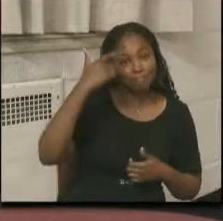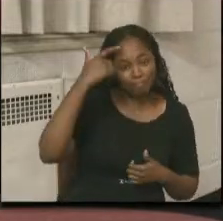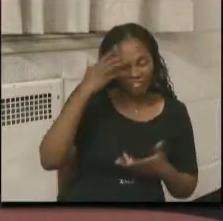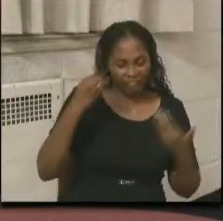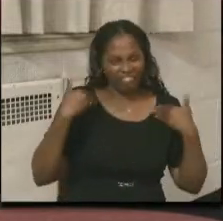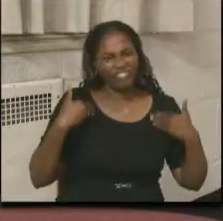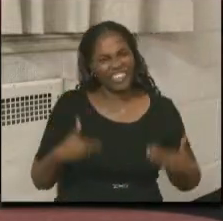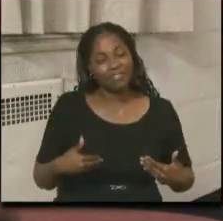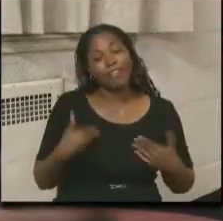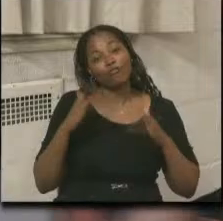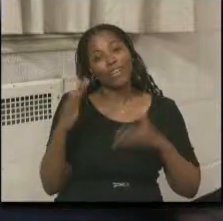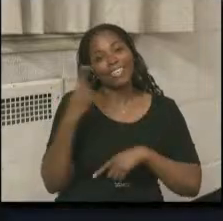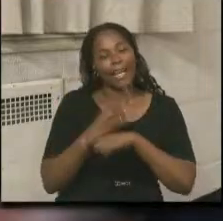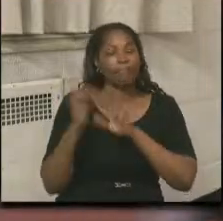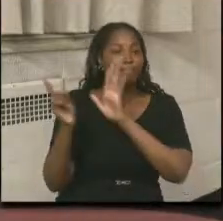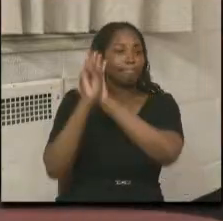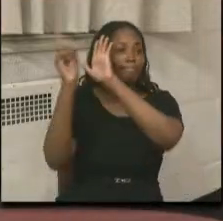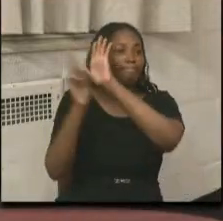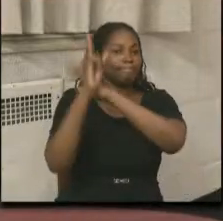physically. Have a great day.